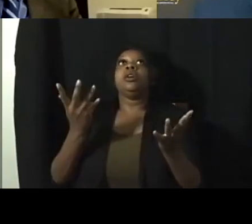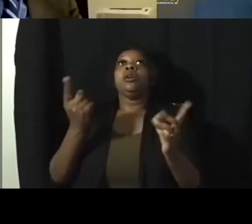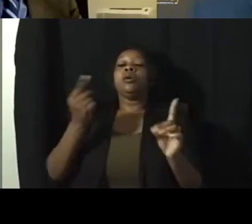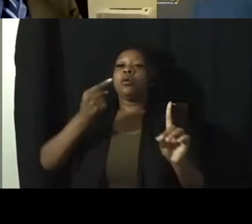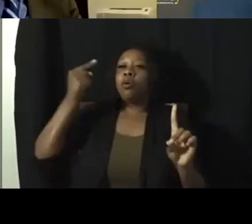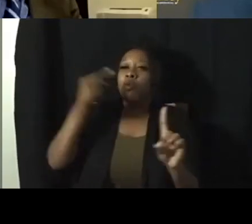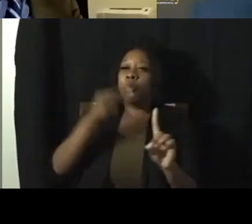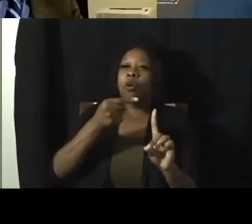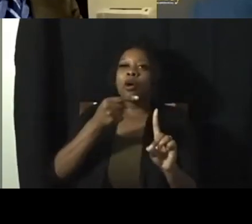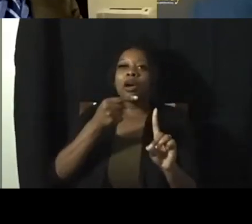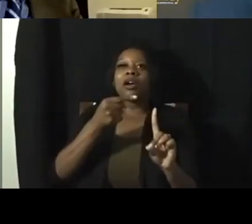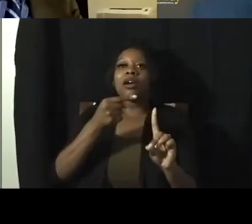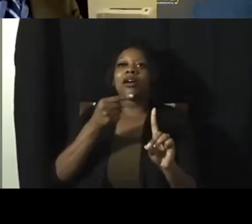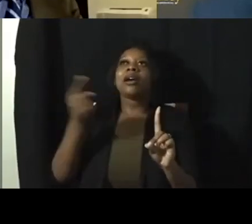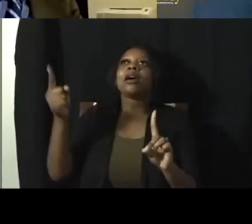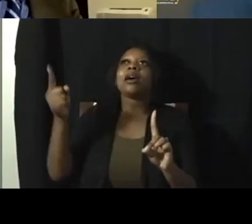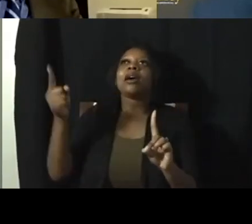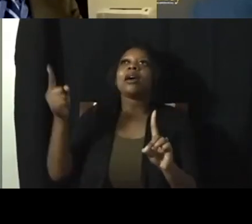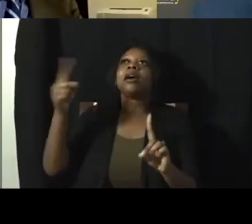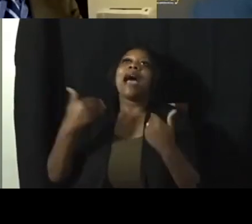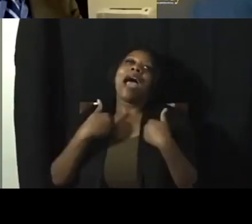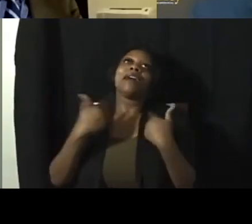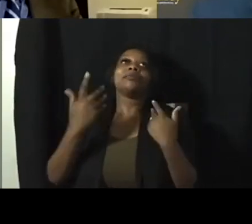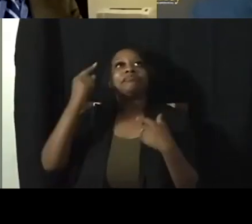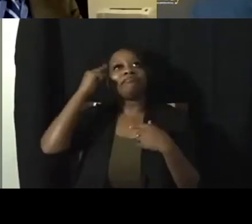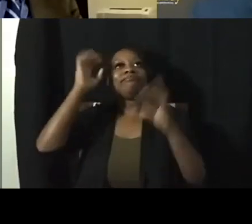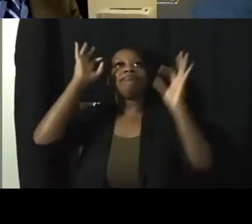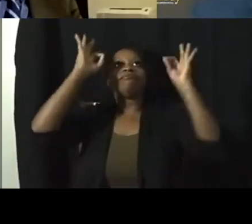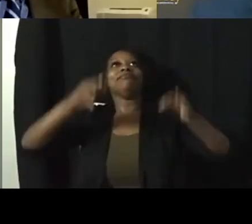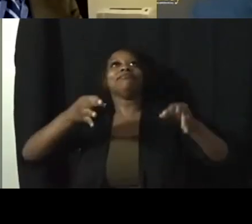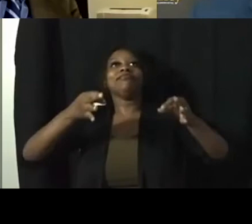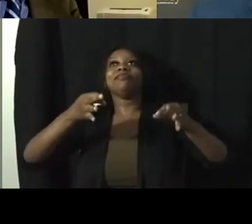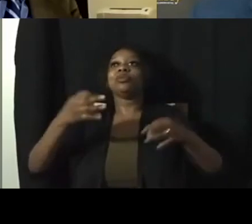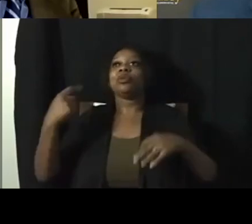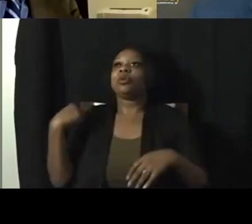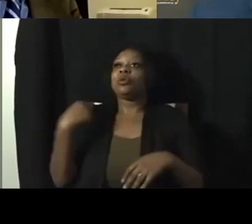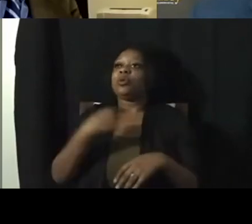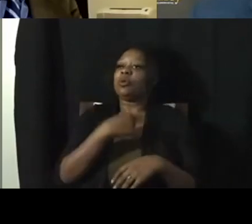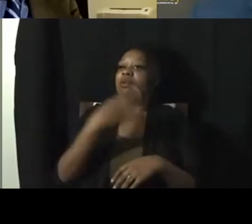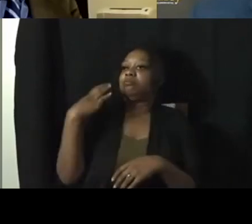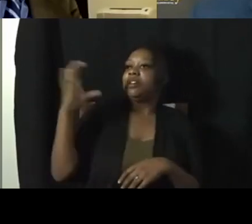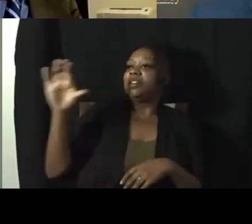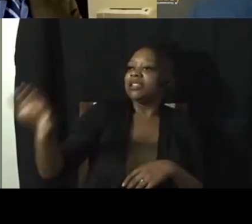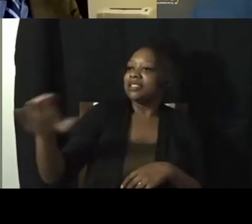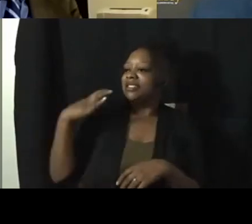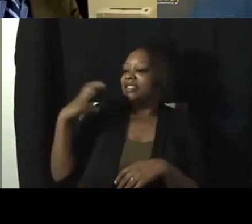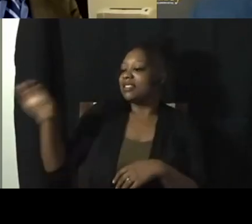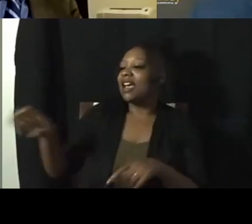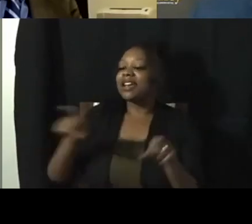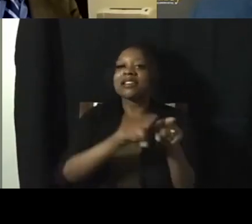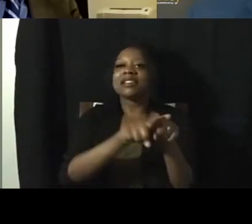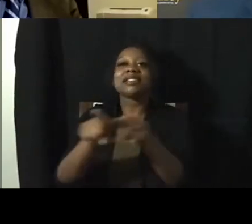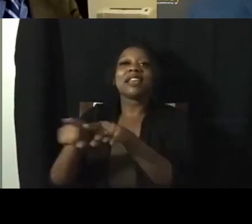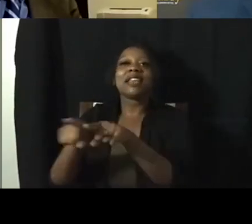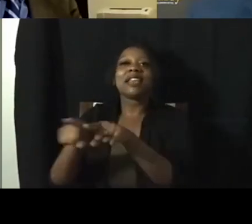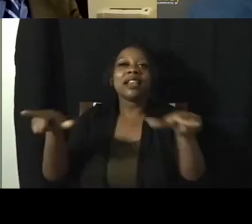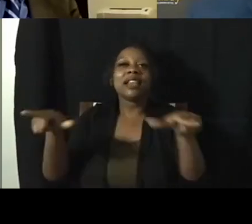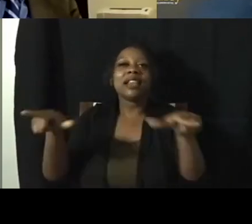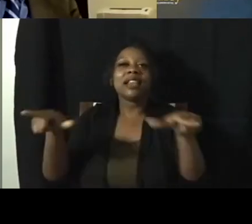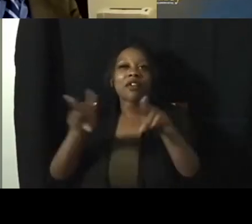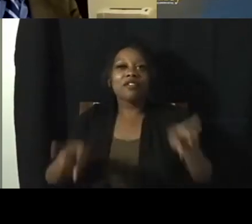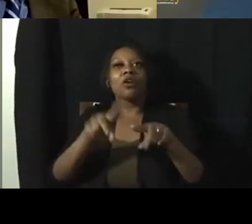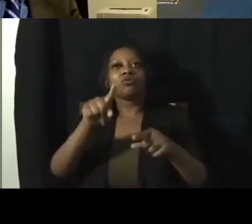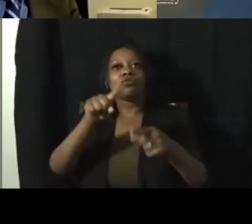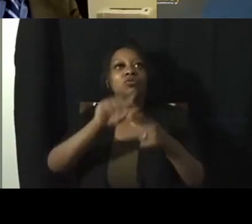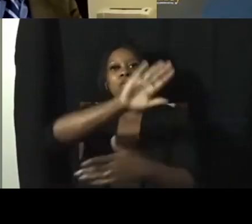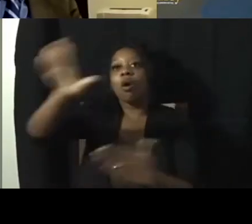there's a presumption that people are assigning the same level of value to others. Right. And so the